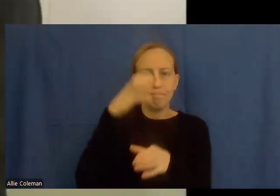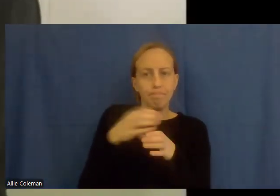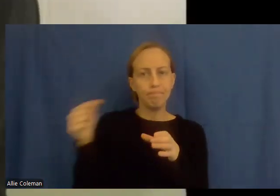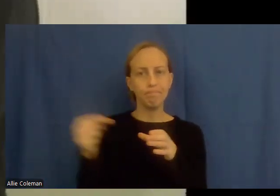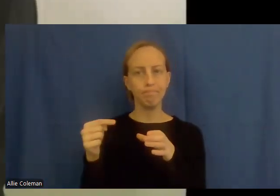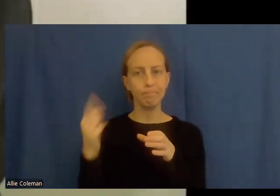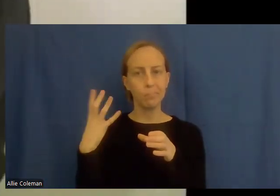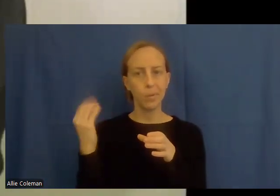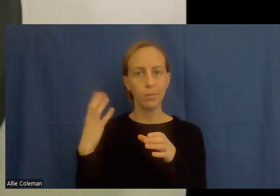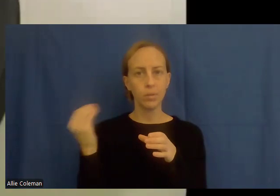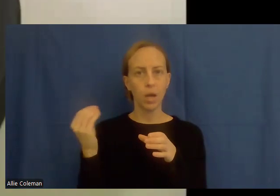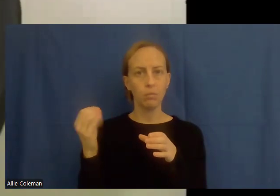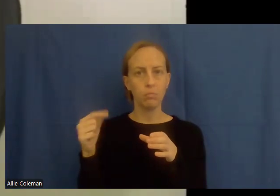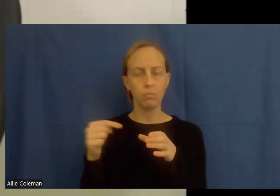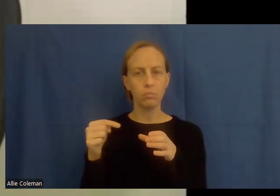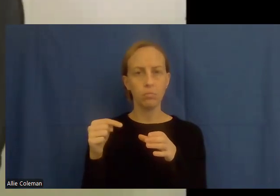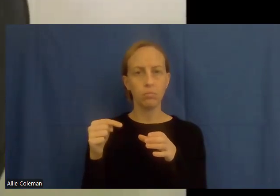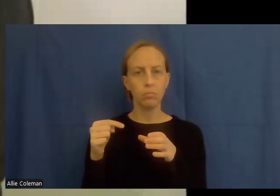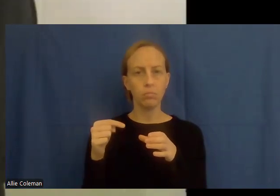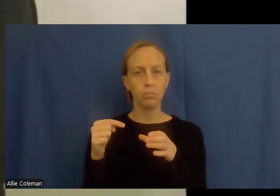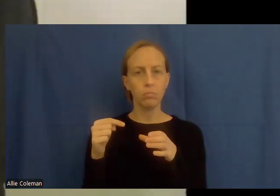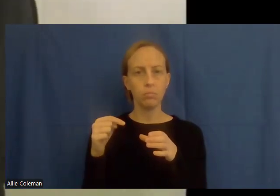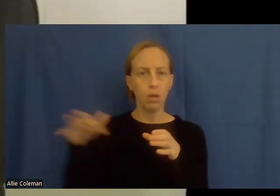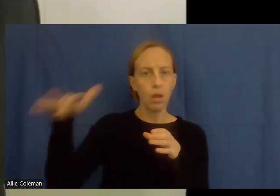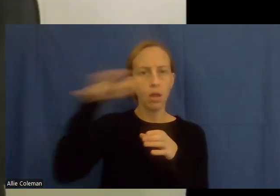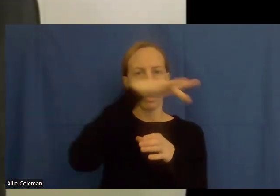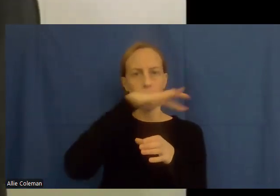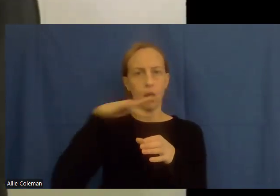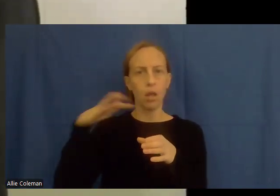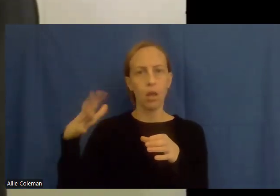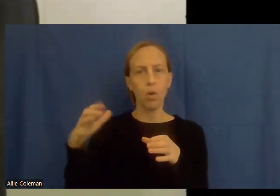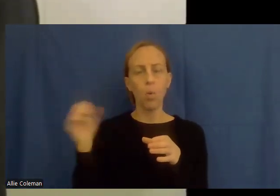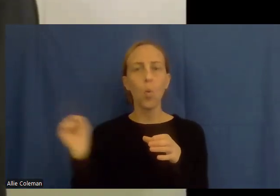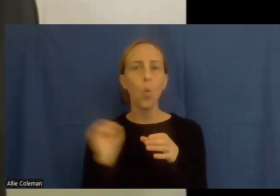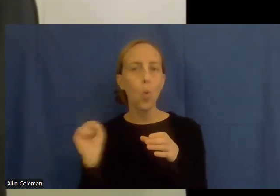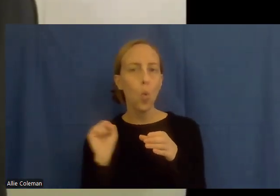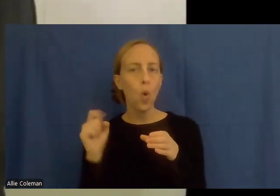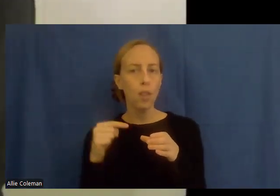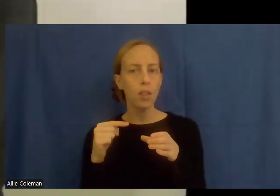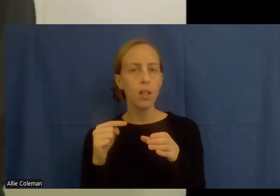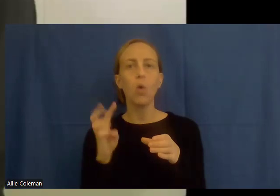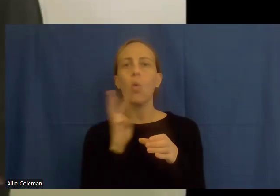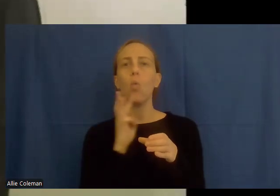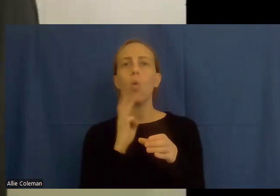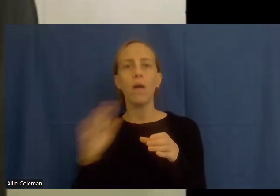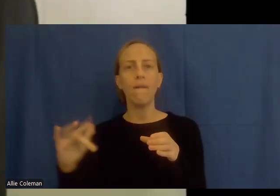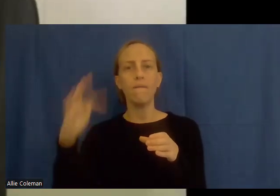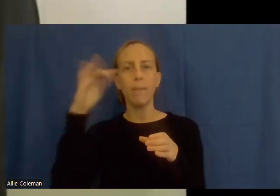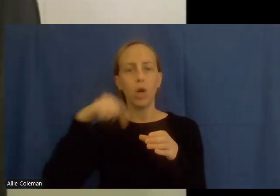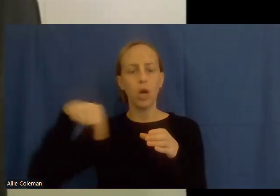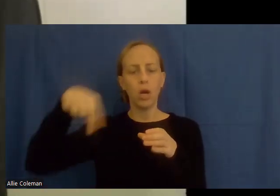Because it's cooler. And what's that do to the air around the Pepsi can? It cools it, and the water vapor in that air around the Pepsi